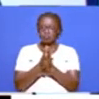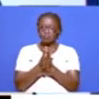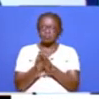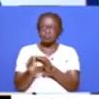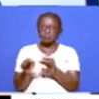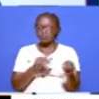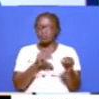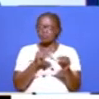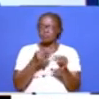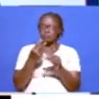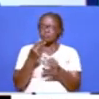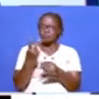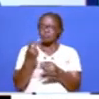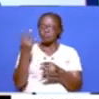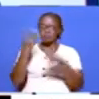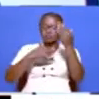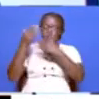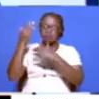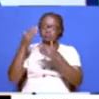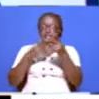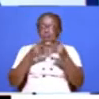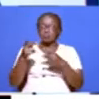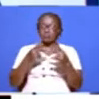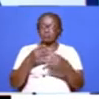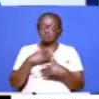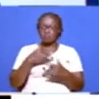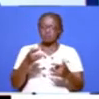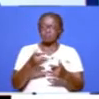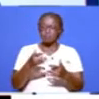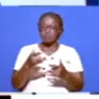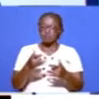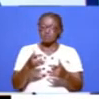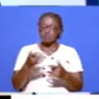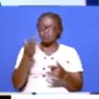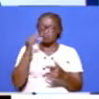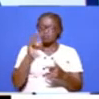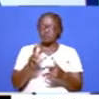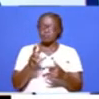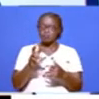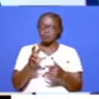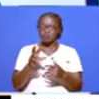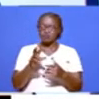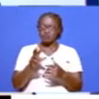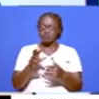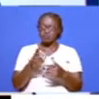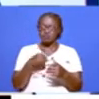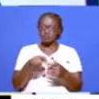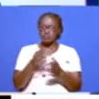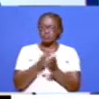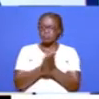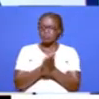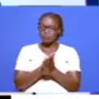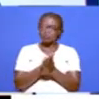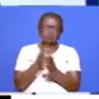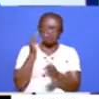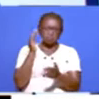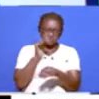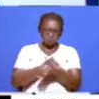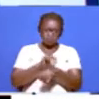universities. I'm very impressed by what I've seen here. It's really a very innovative